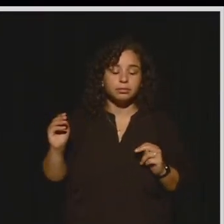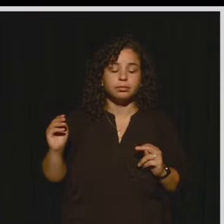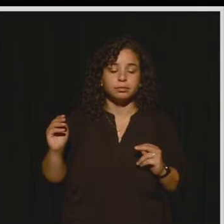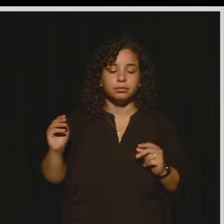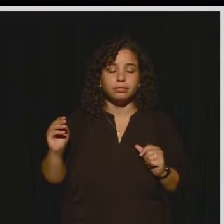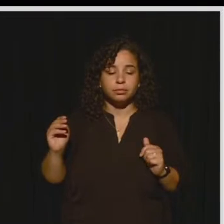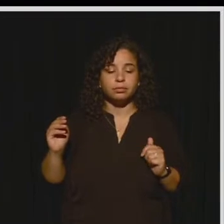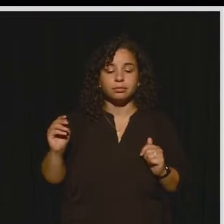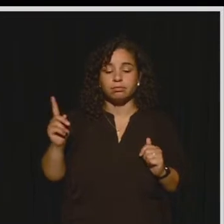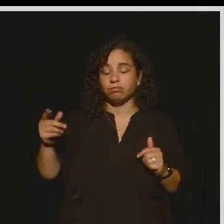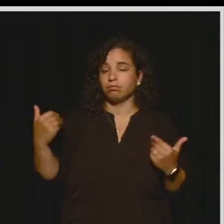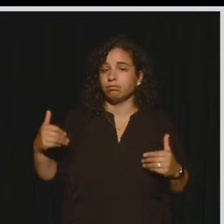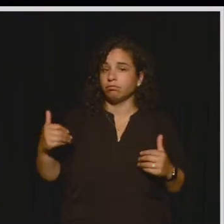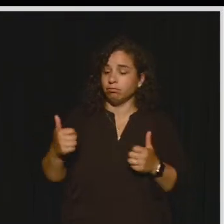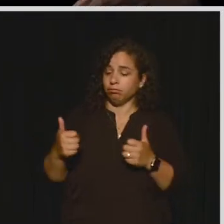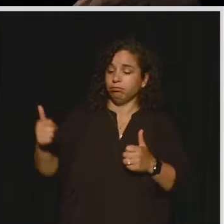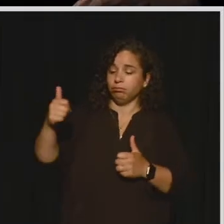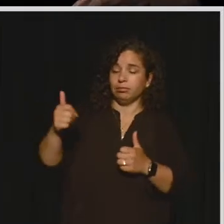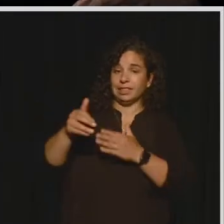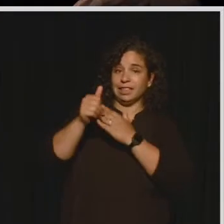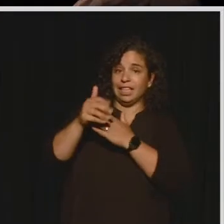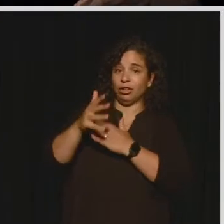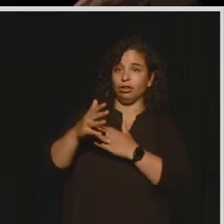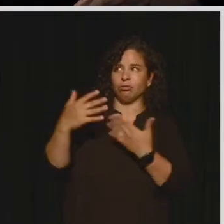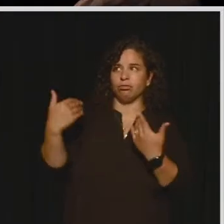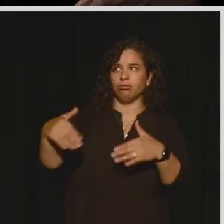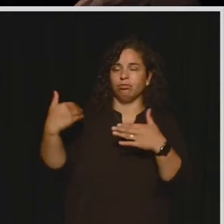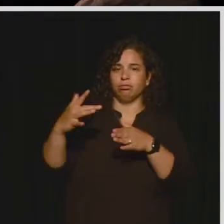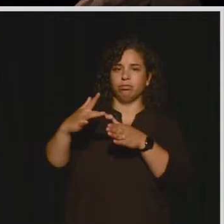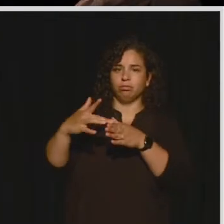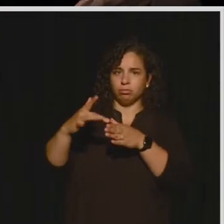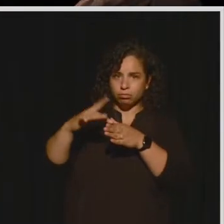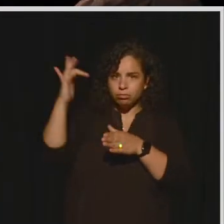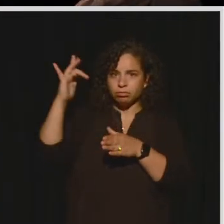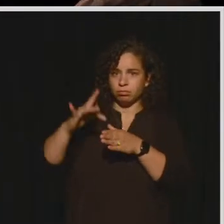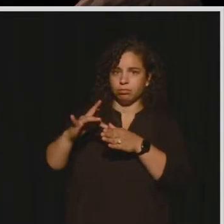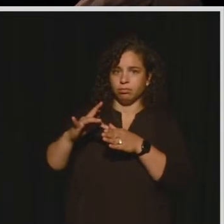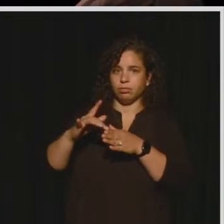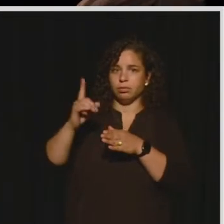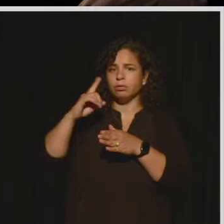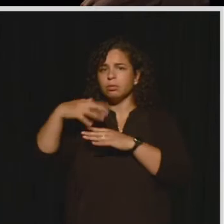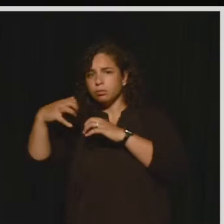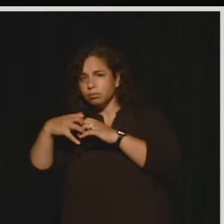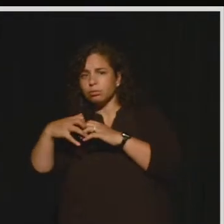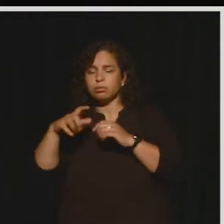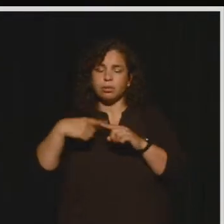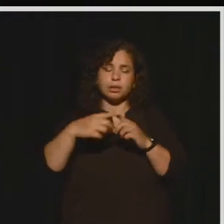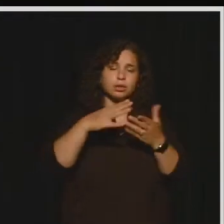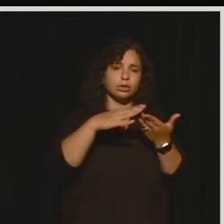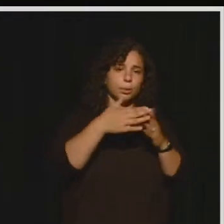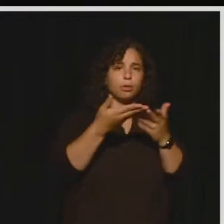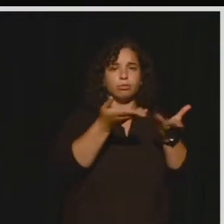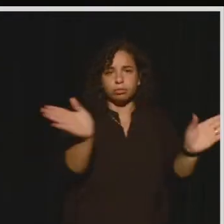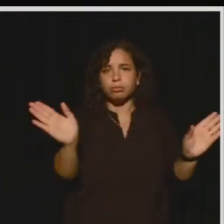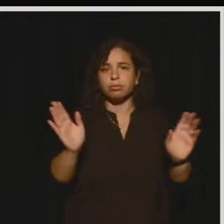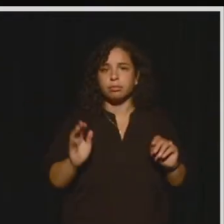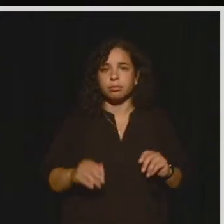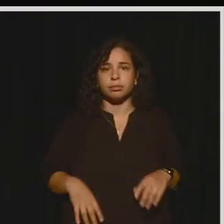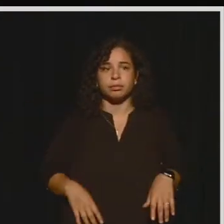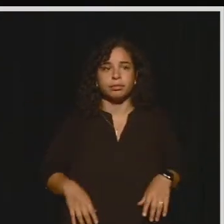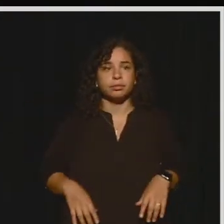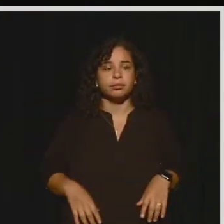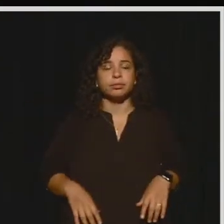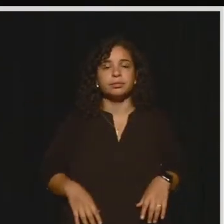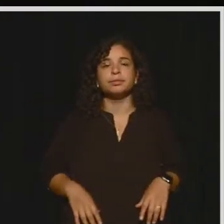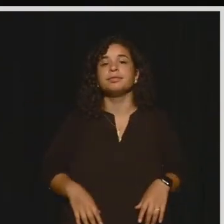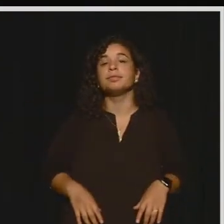they have been great leaders, both for the Indigenous community and the community at large. Now, before we wrap things